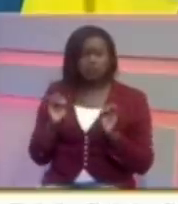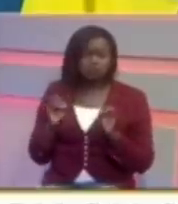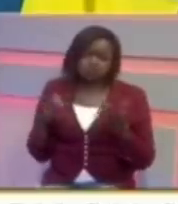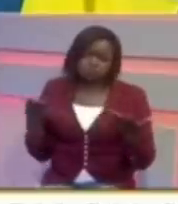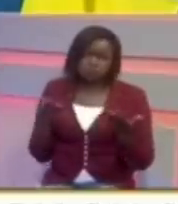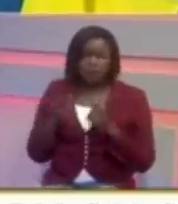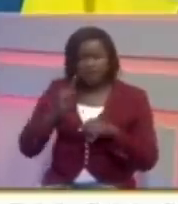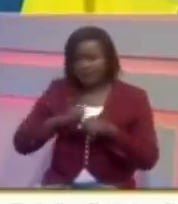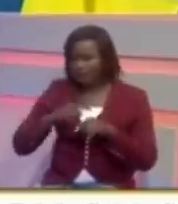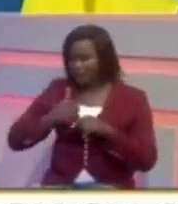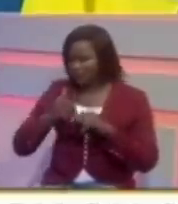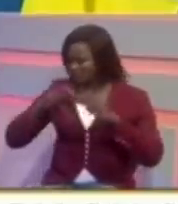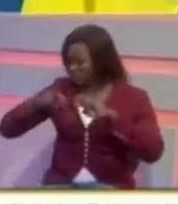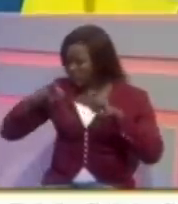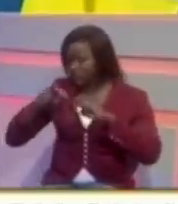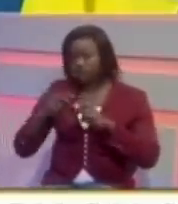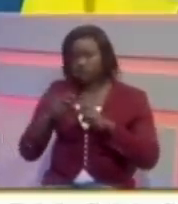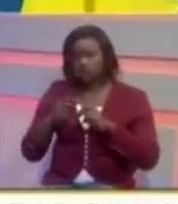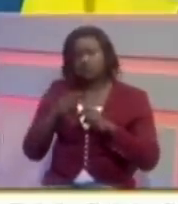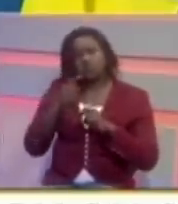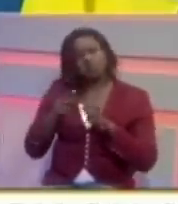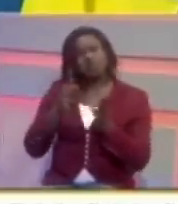But when I check, I'm told that the beans are there,